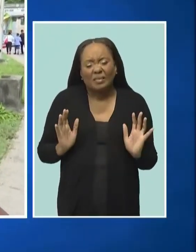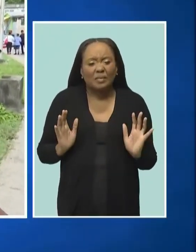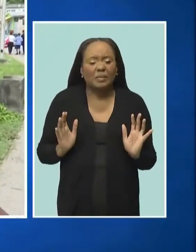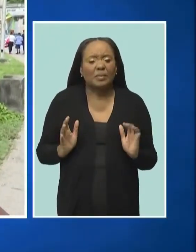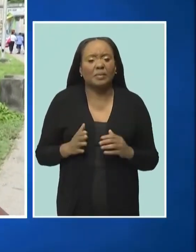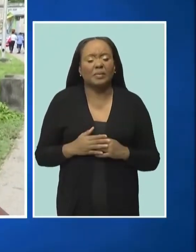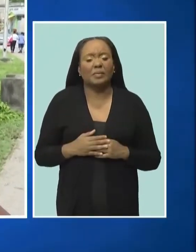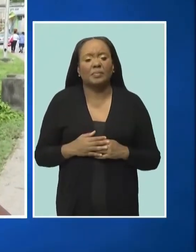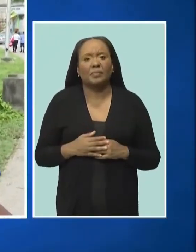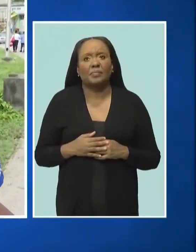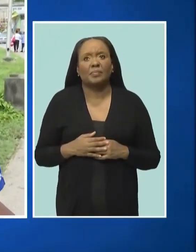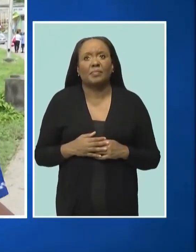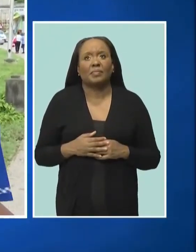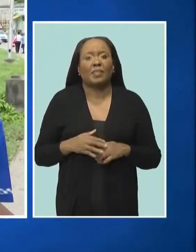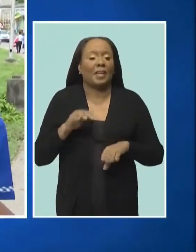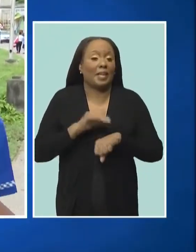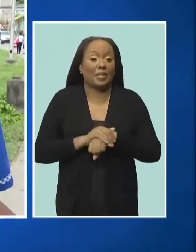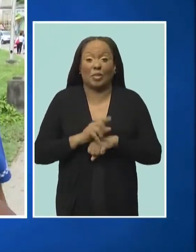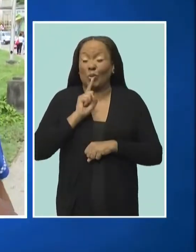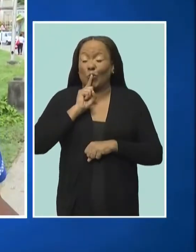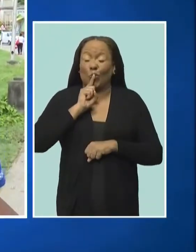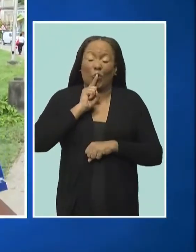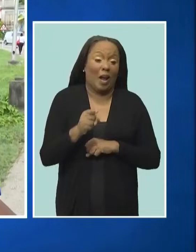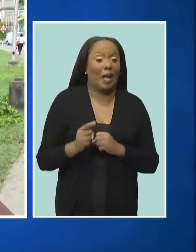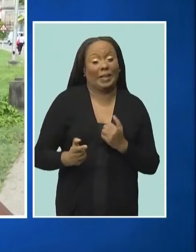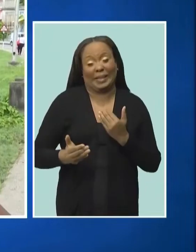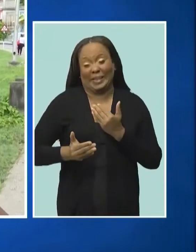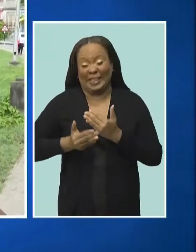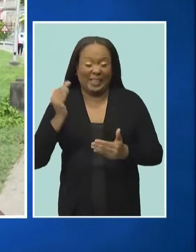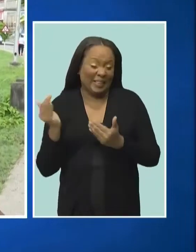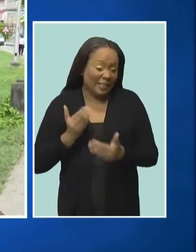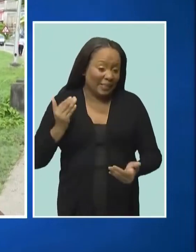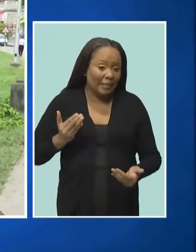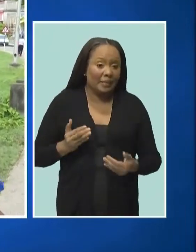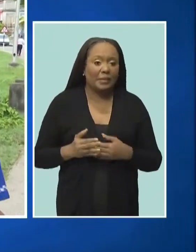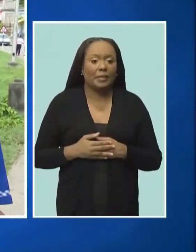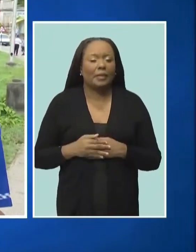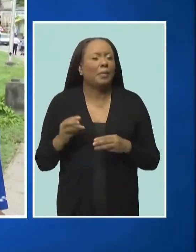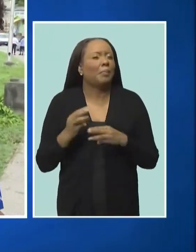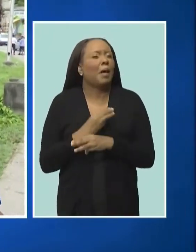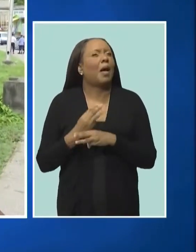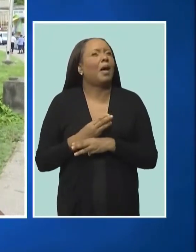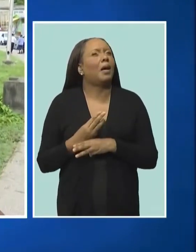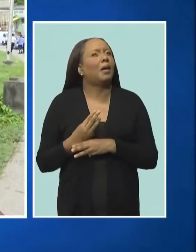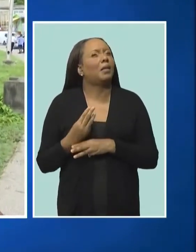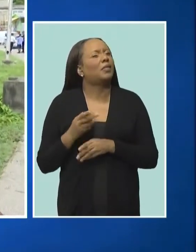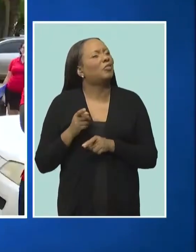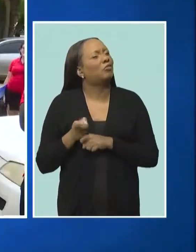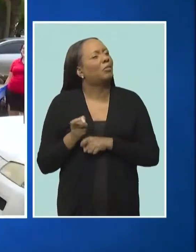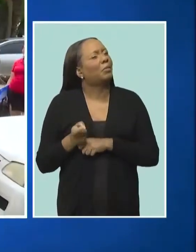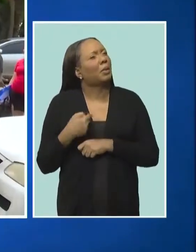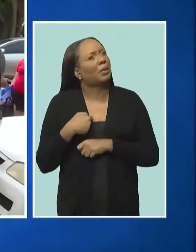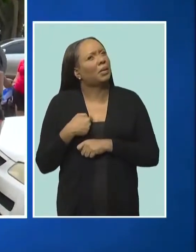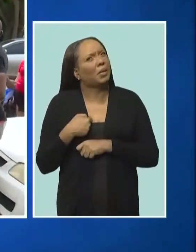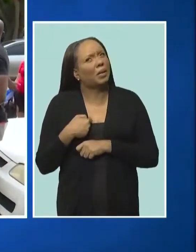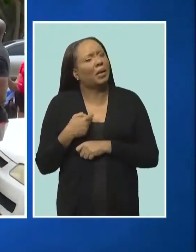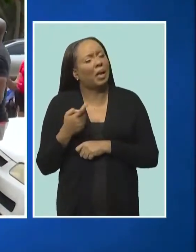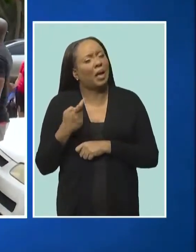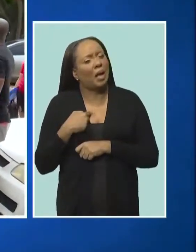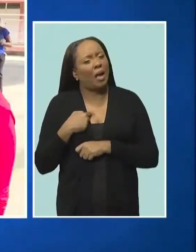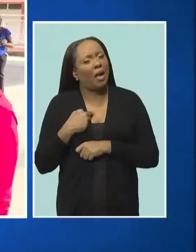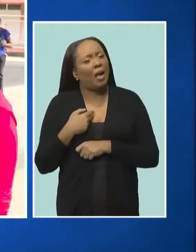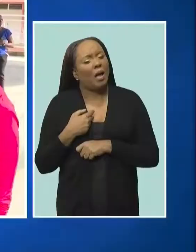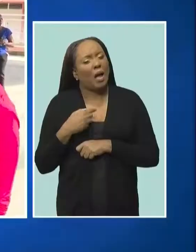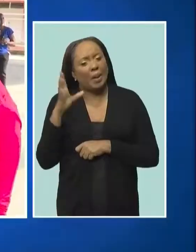The English, really easy, and the math, tricky. I left out one question. And education officials,